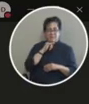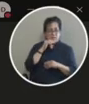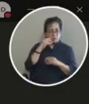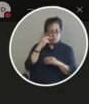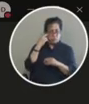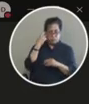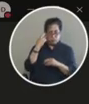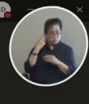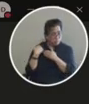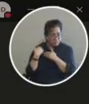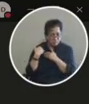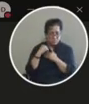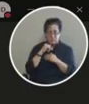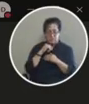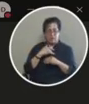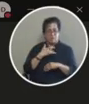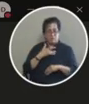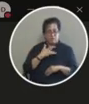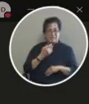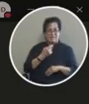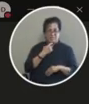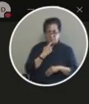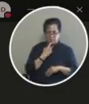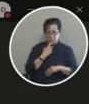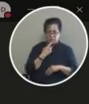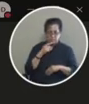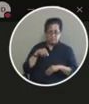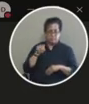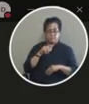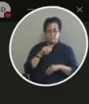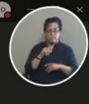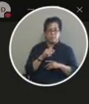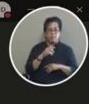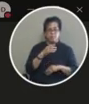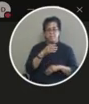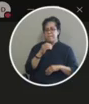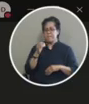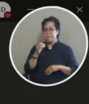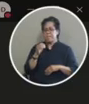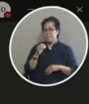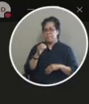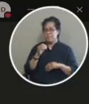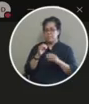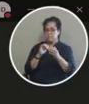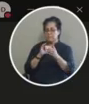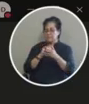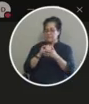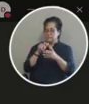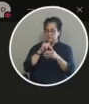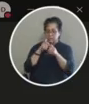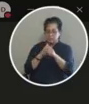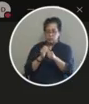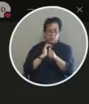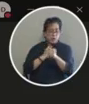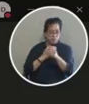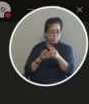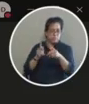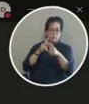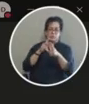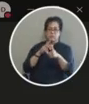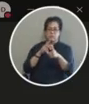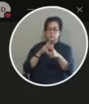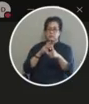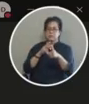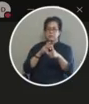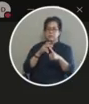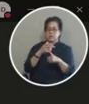very disappointed. I think you guys should basically look at what our priority is, and not allow the city